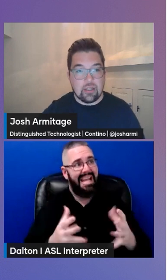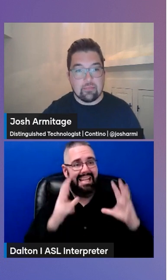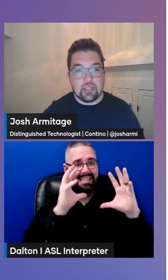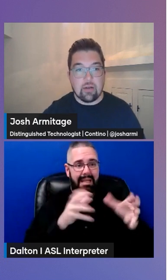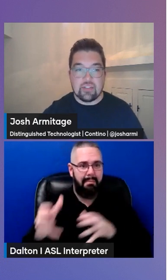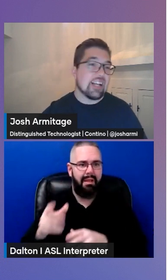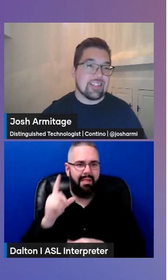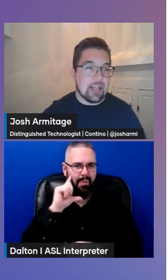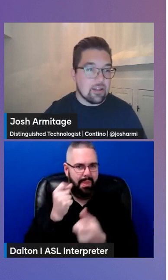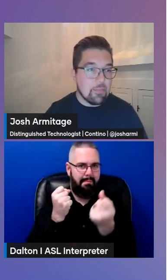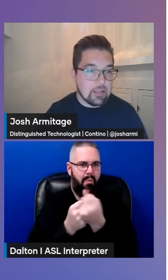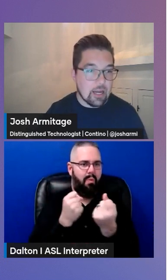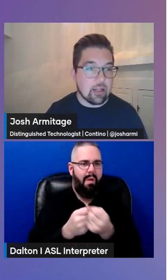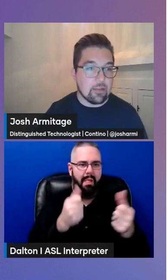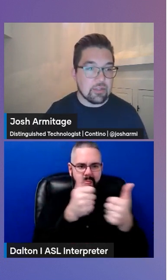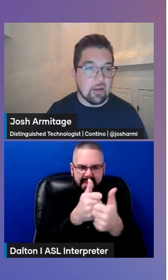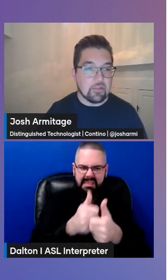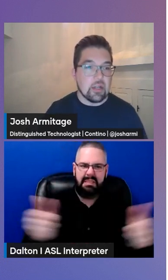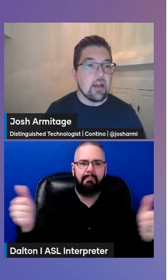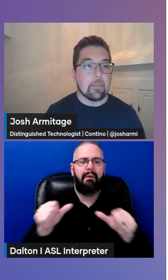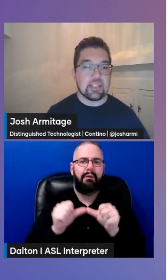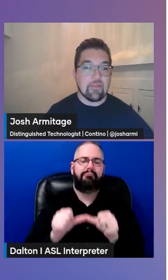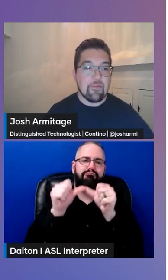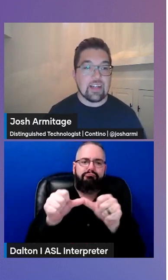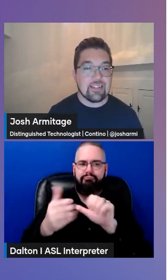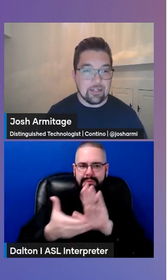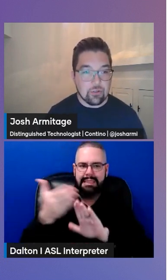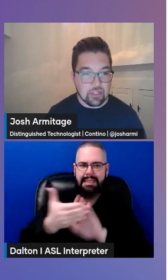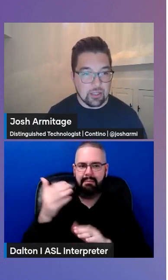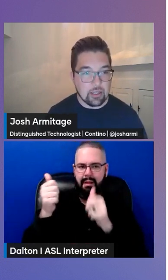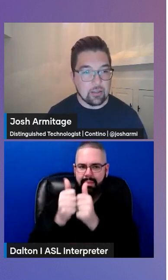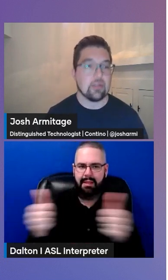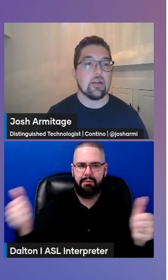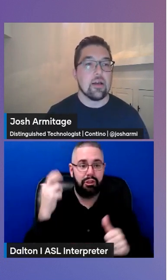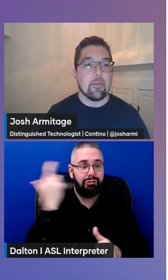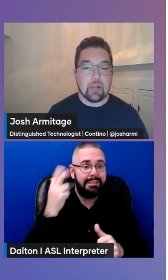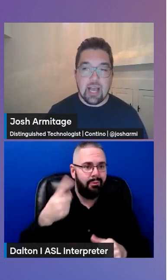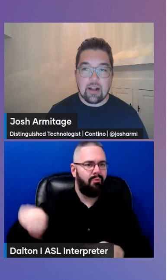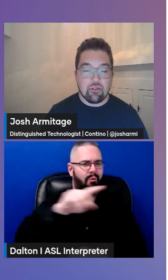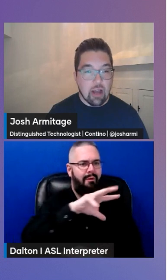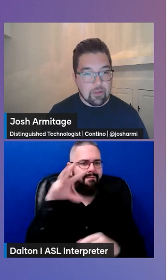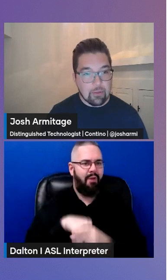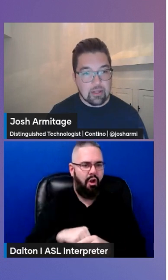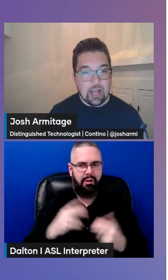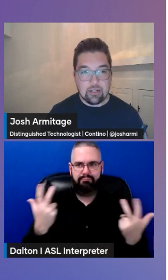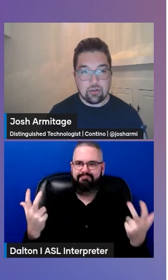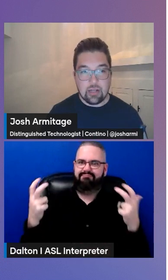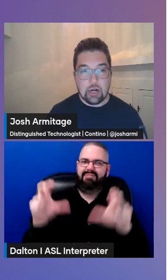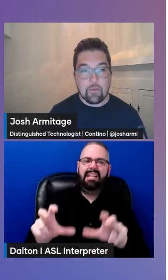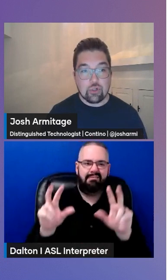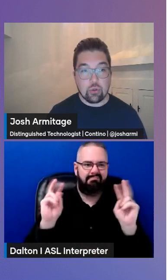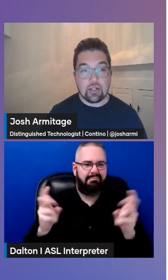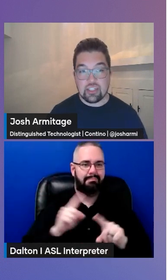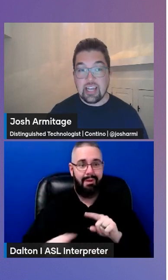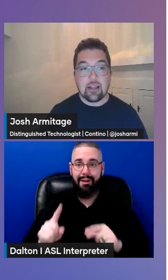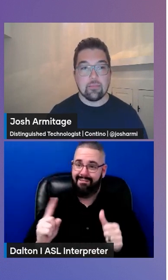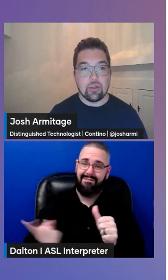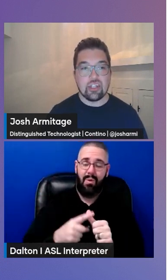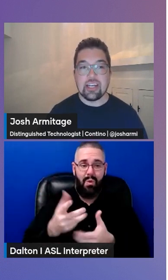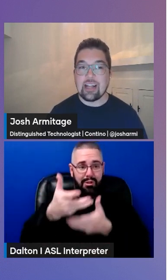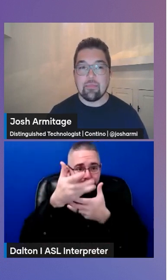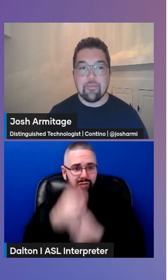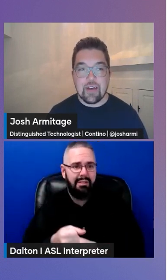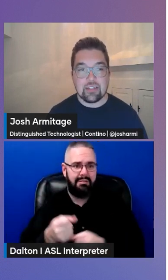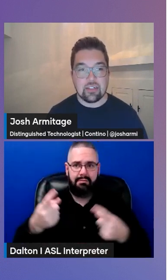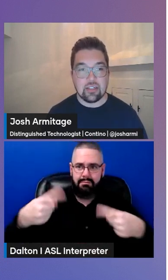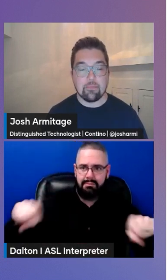support it themselves, extend and maintain it themselves, because they have a vested interest in it. But you have to build that initial layer of trust, get them using,